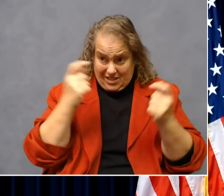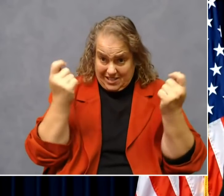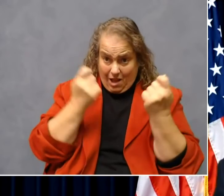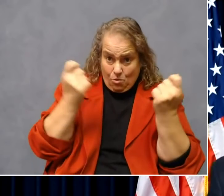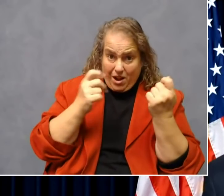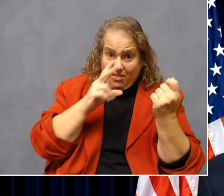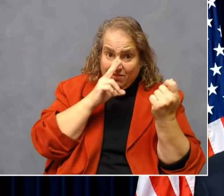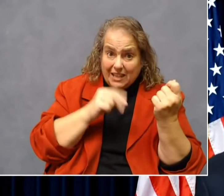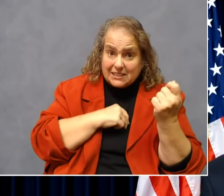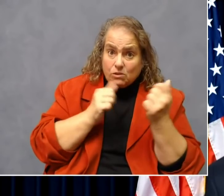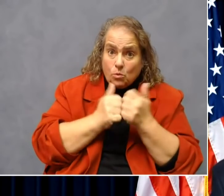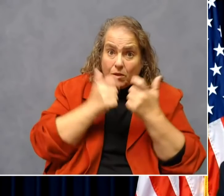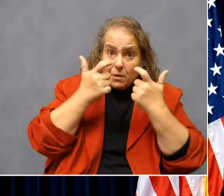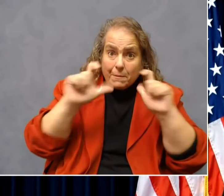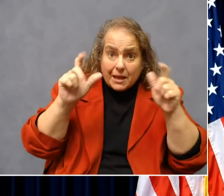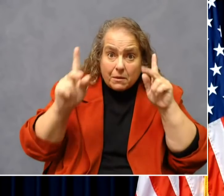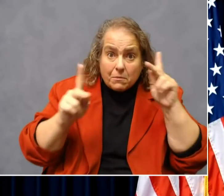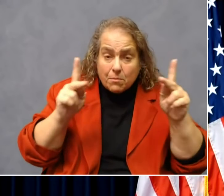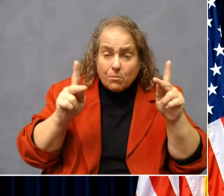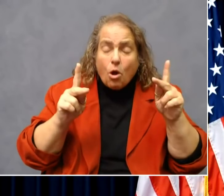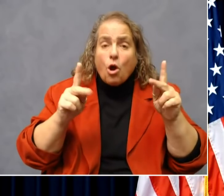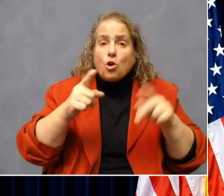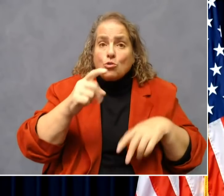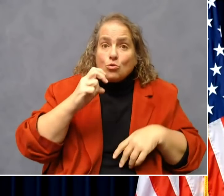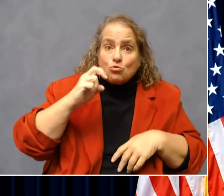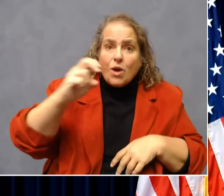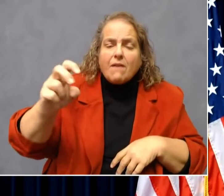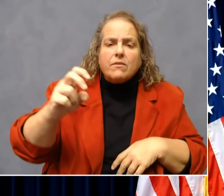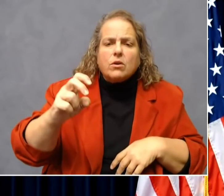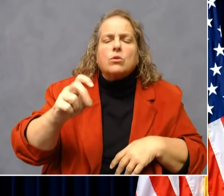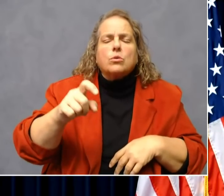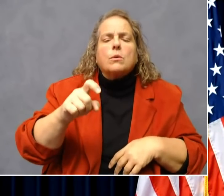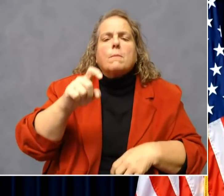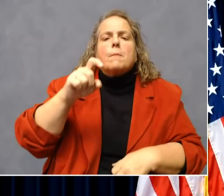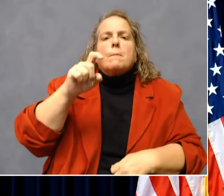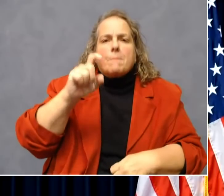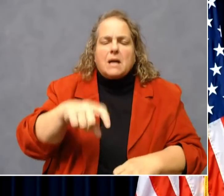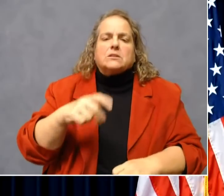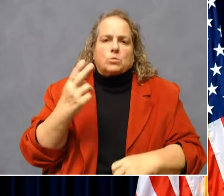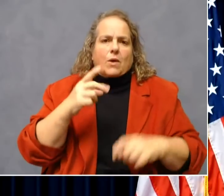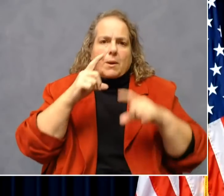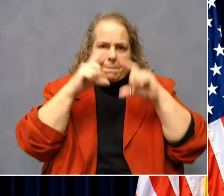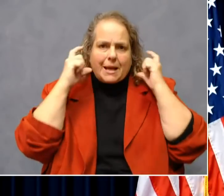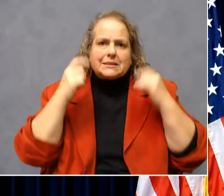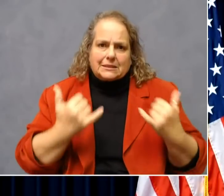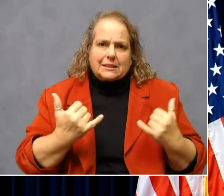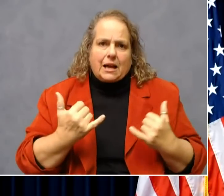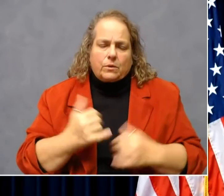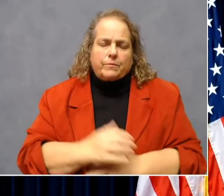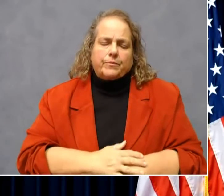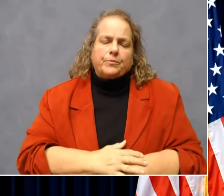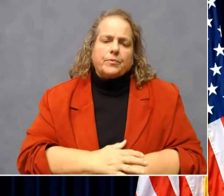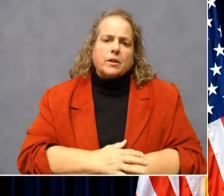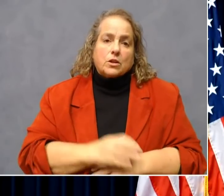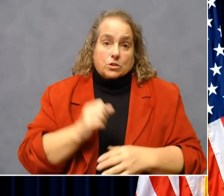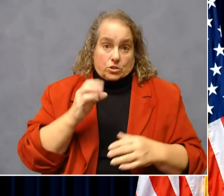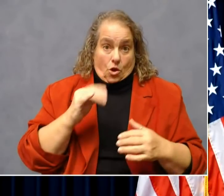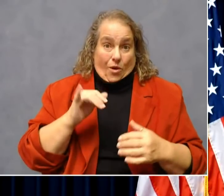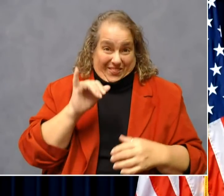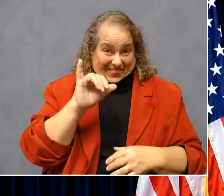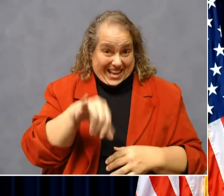group or traveled, we need you to certainly right now. So that's where we are in the